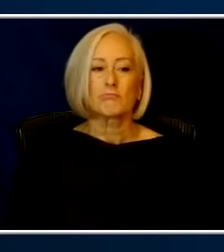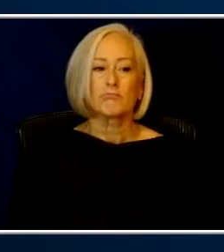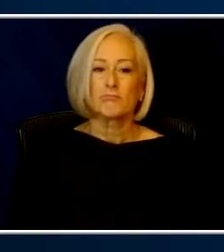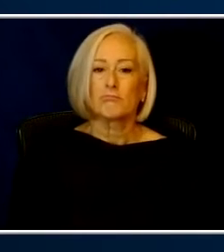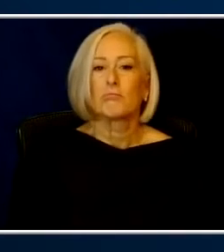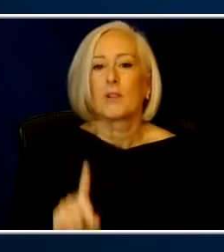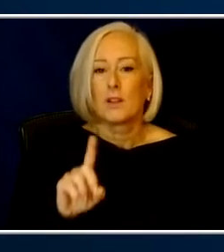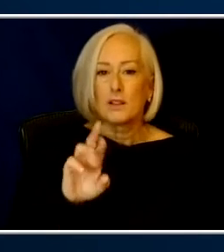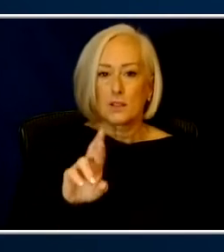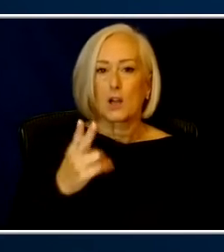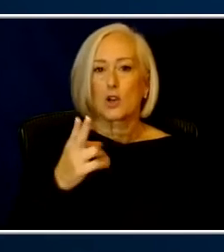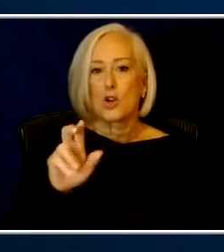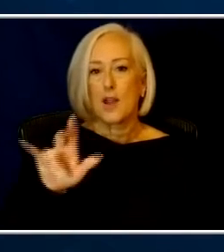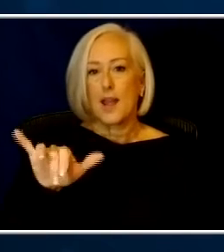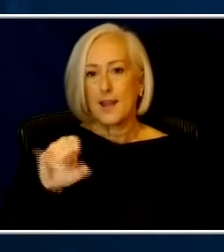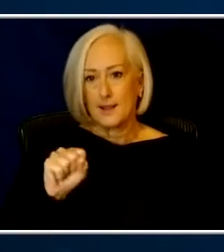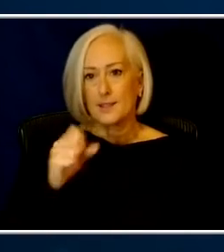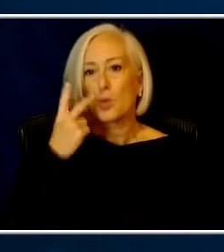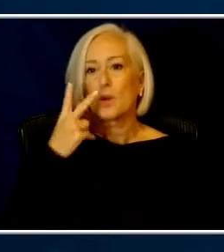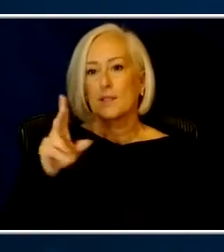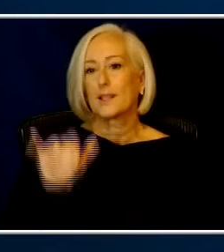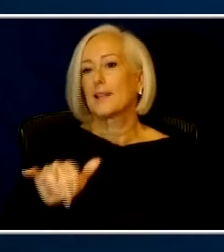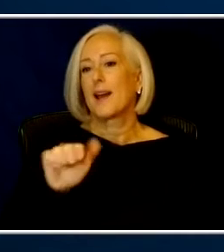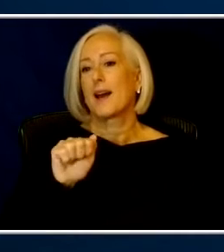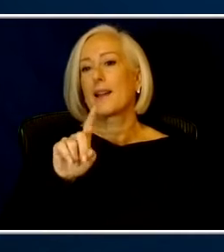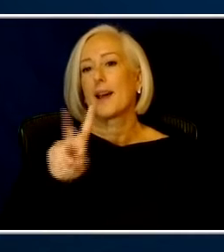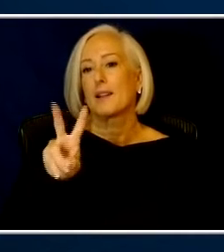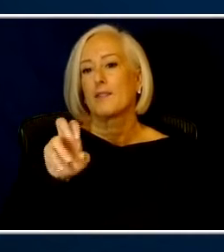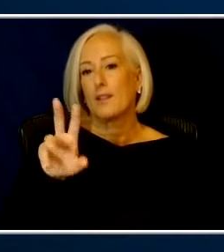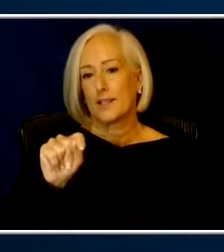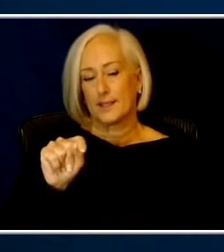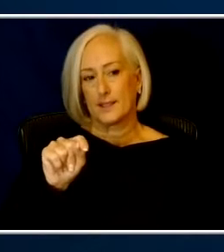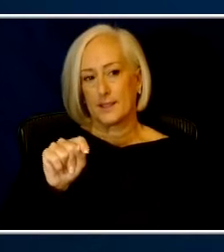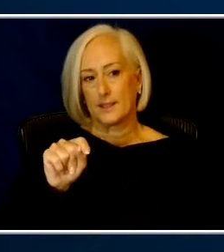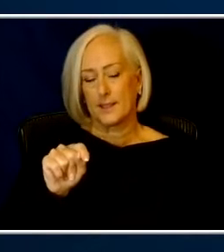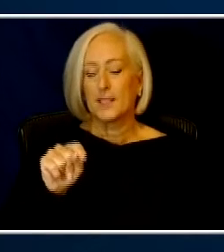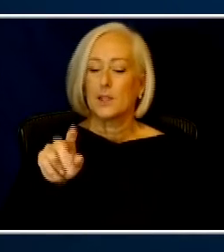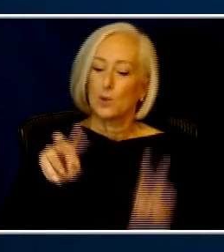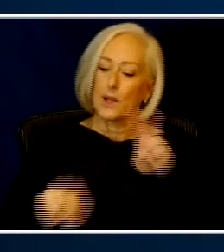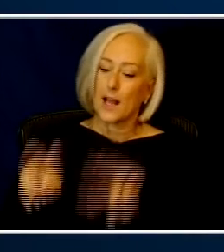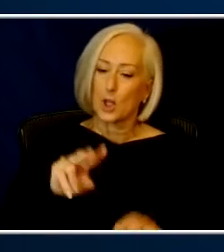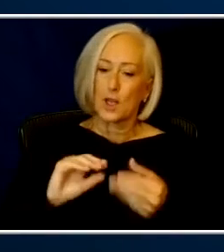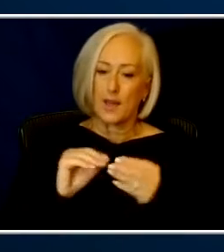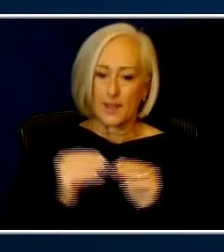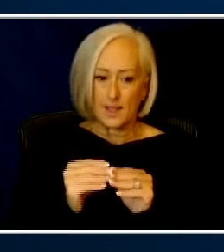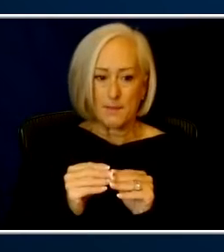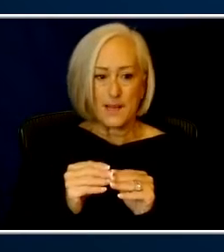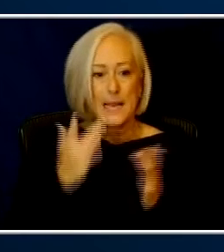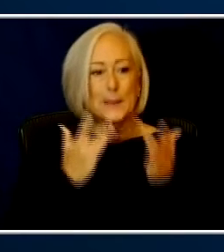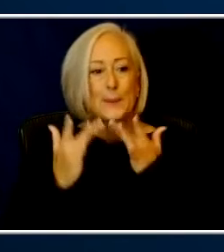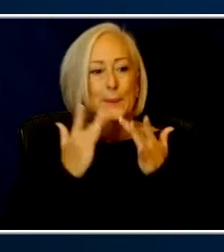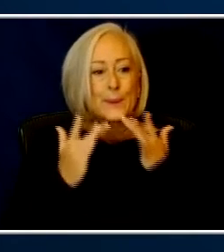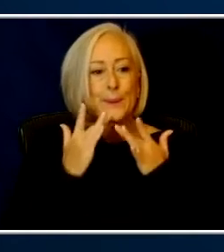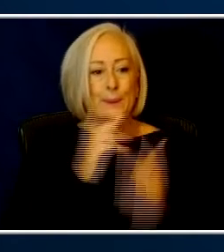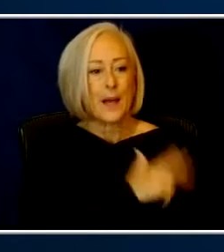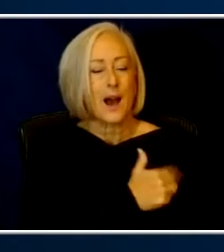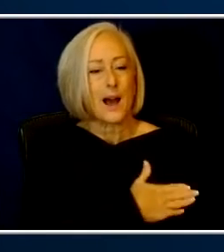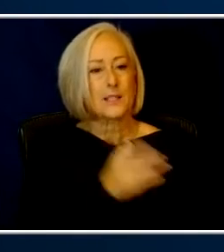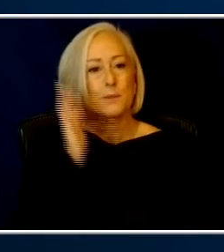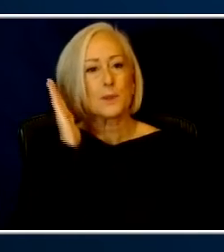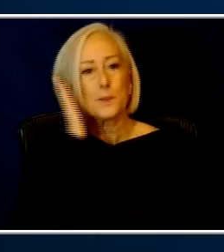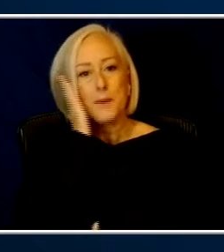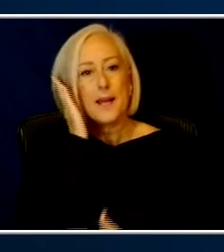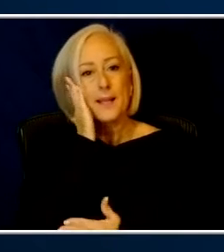Advent, as I look at this number and I think about how tight beds are, Are you guys talking about that internally